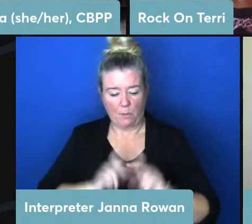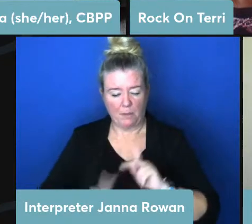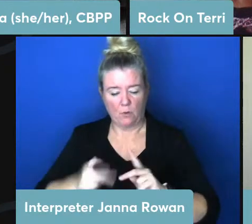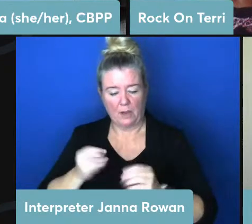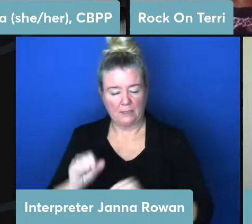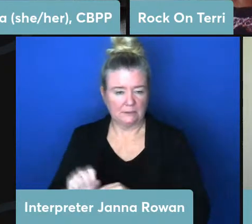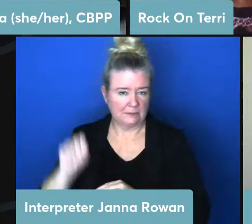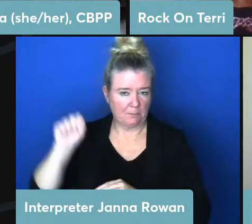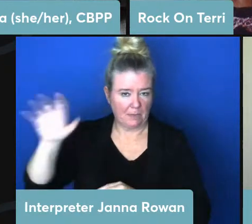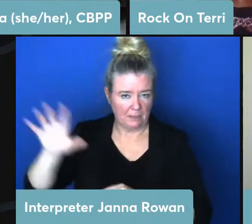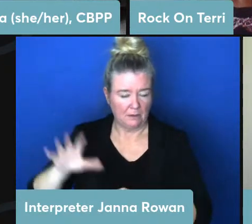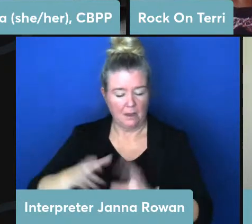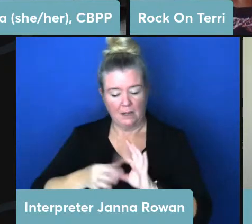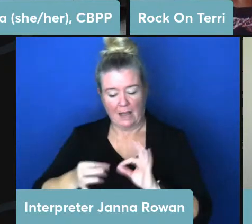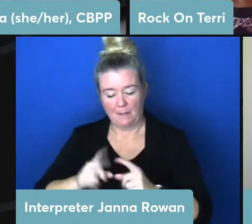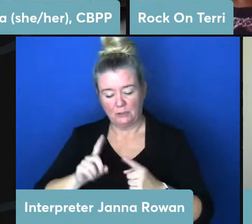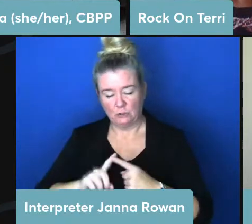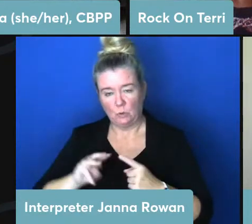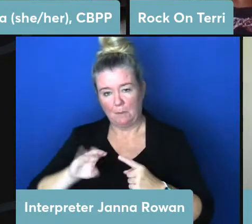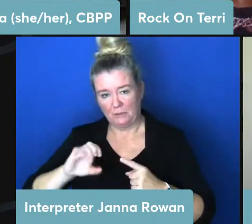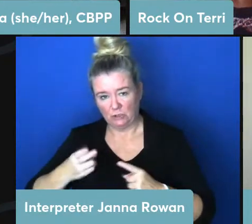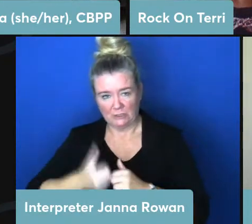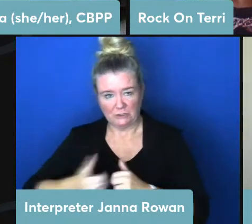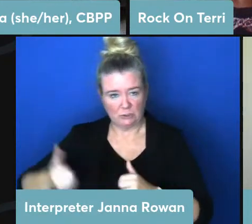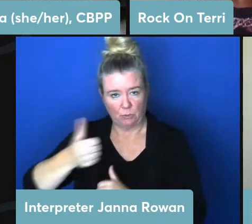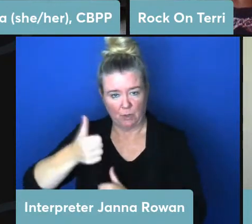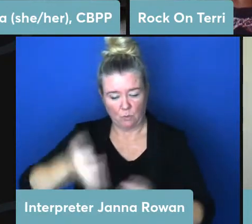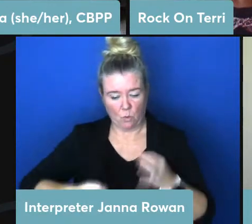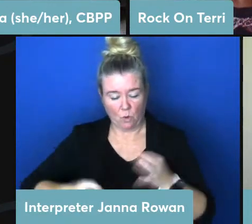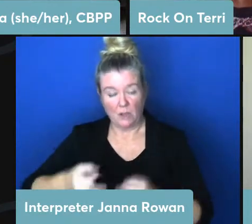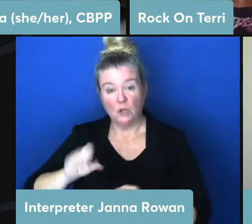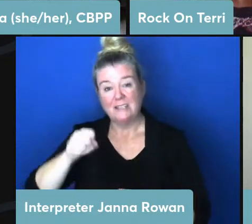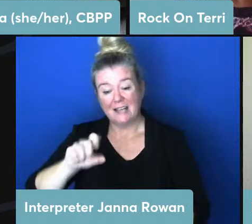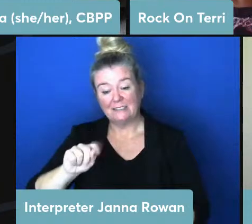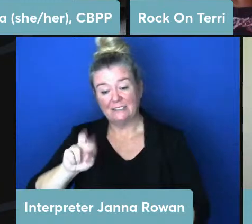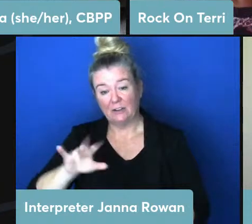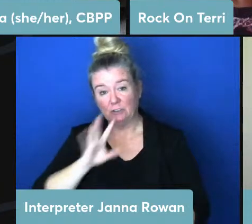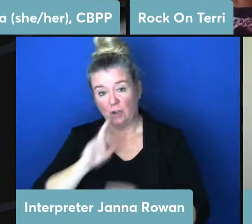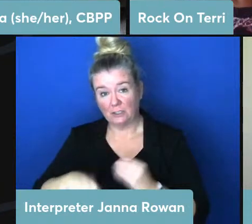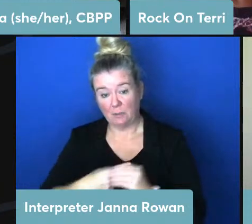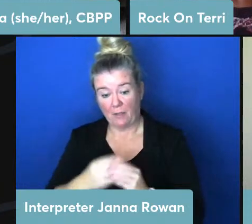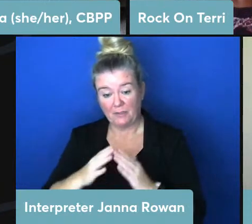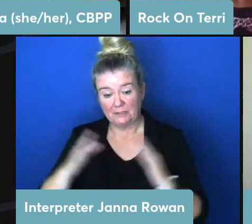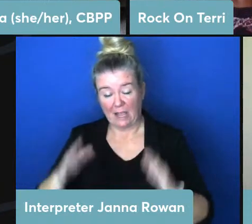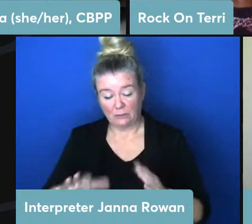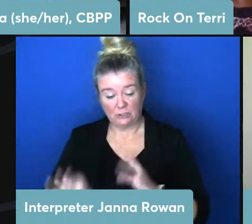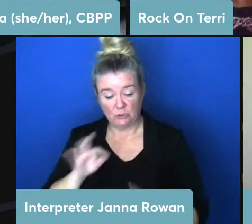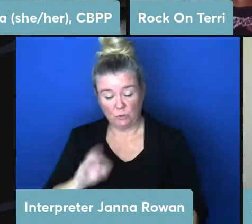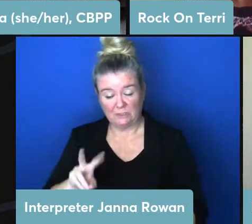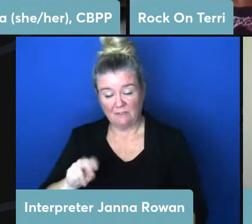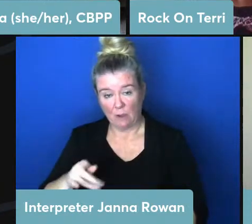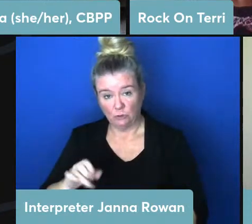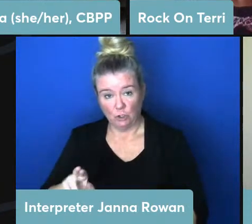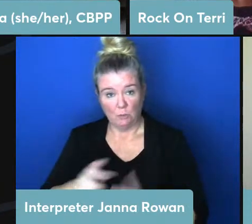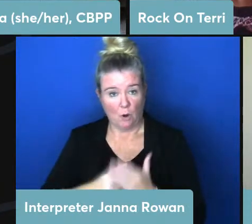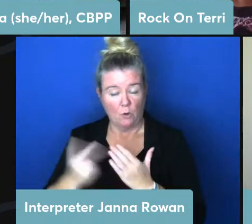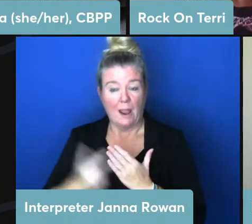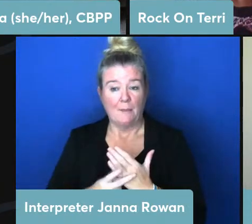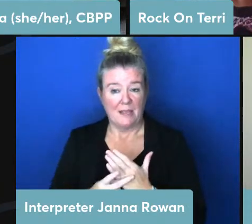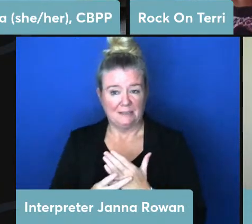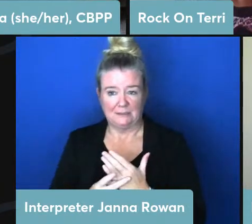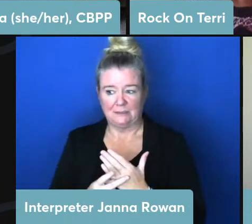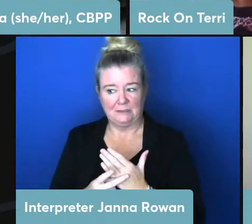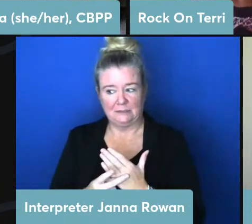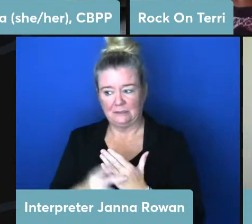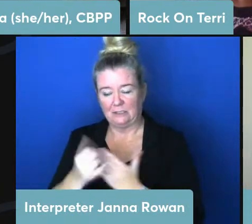submit comments to the Michigan Supreme Court. So yes, and Terri talked about it, this housing choice voucher program, which is